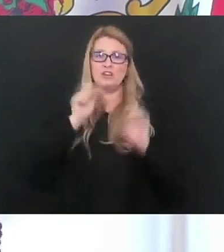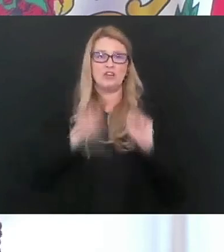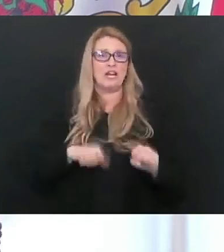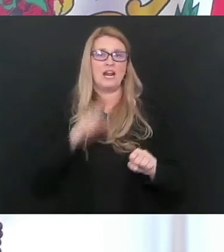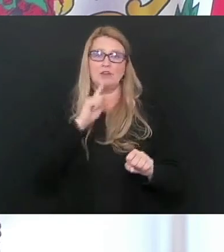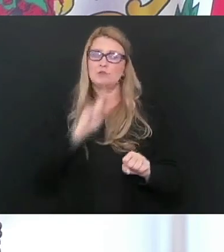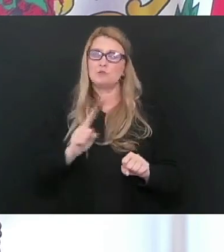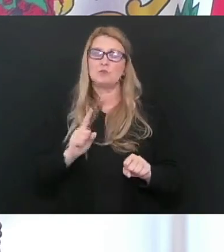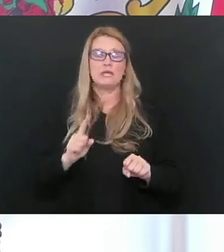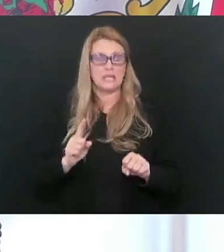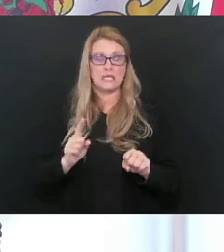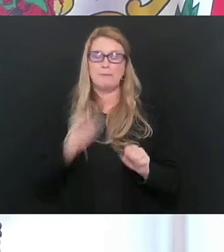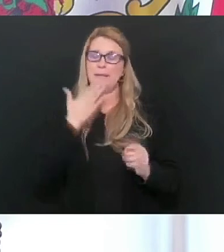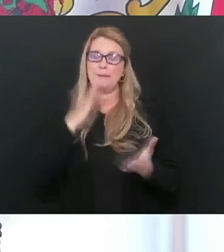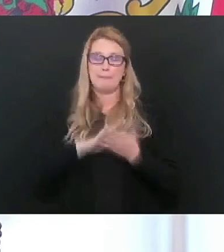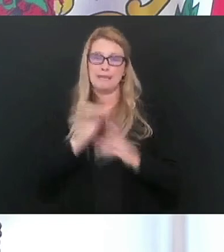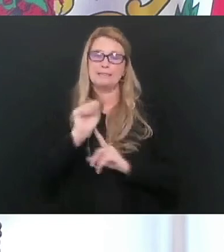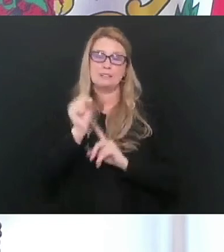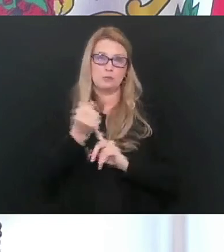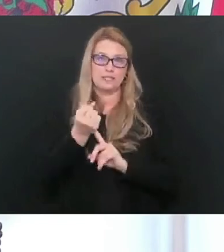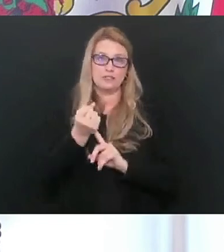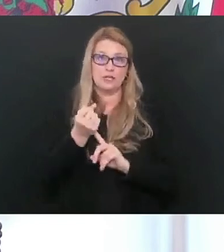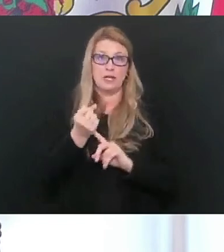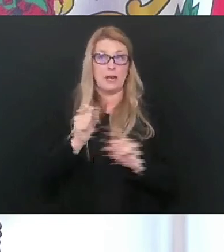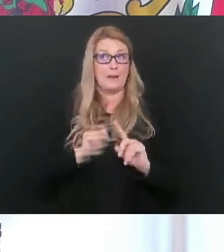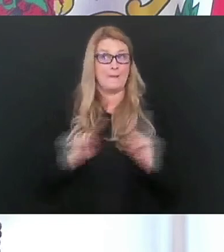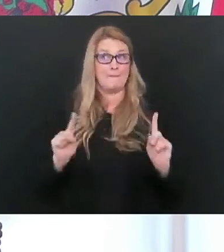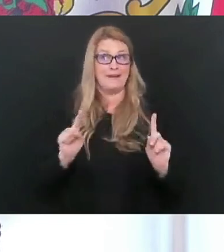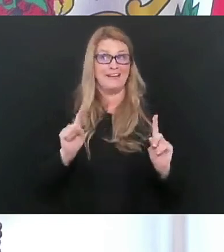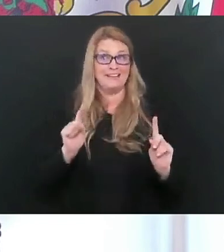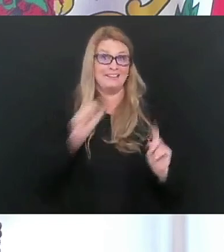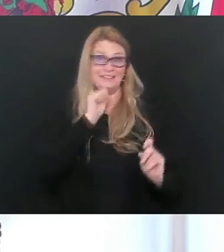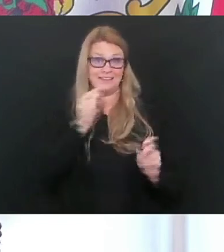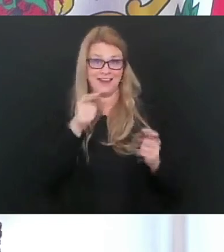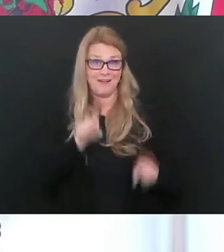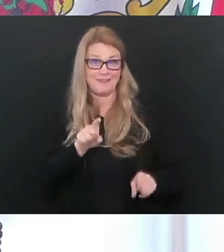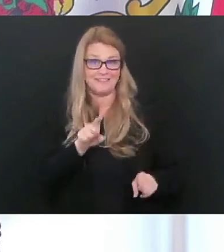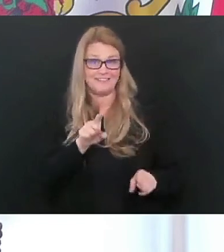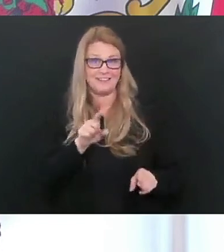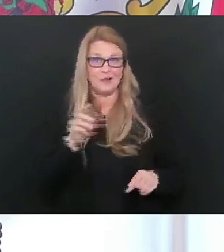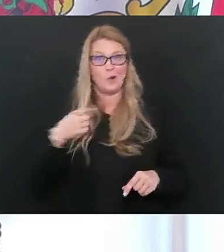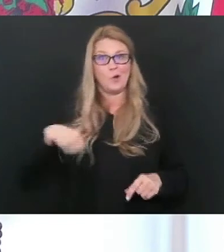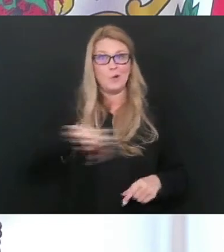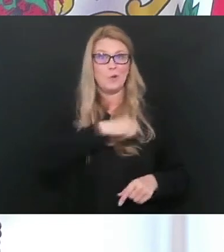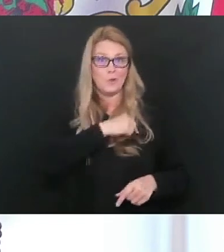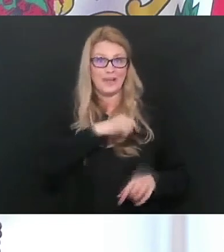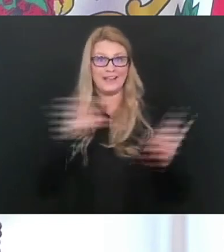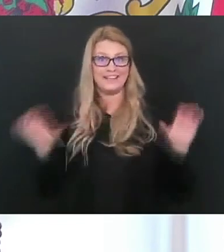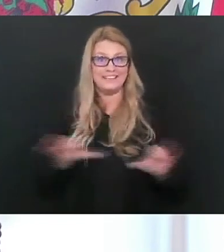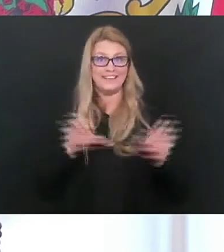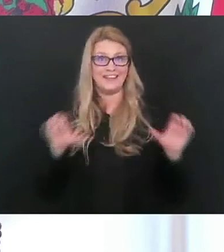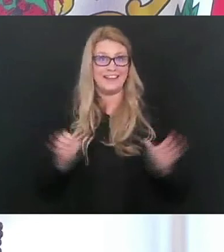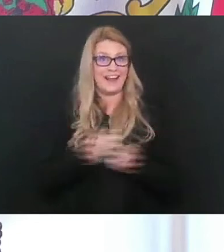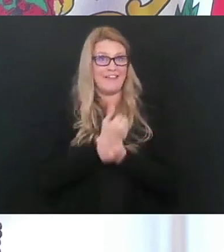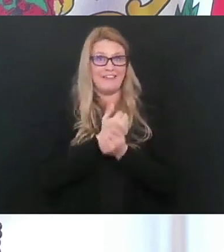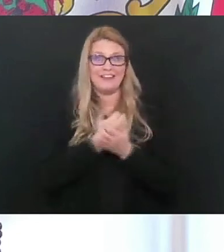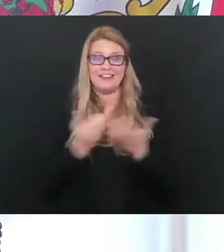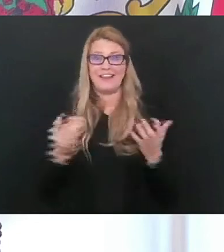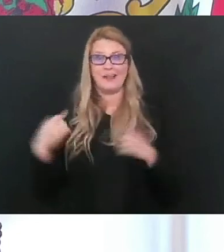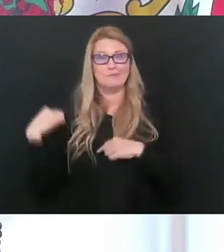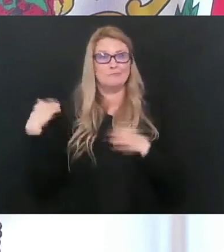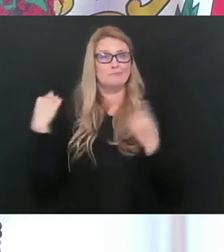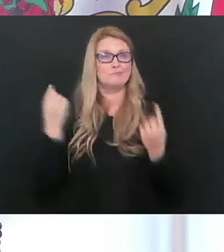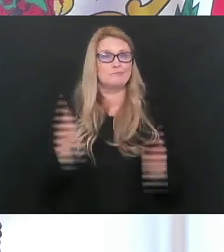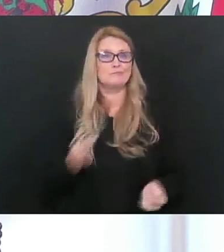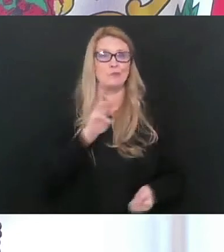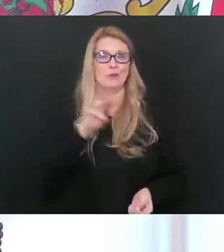nobody's business. And what did you do? You did exactly what West Virginians have done so many times.